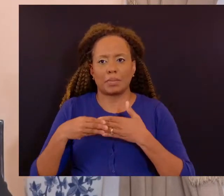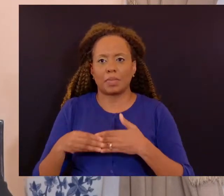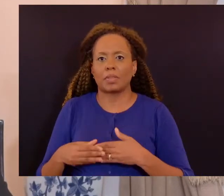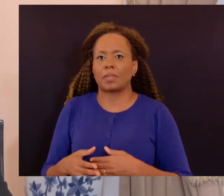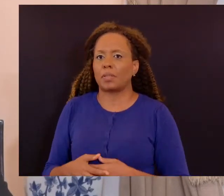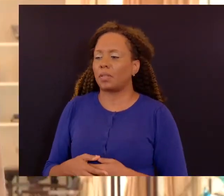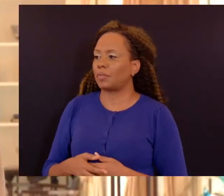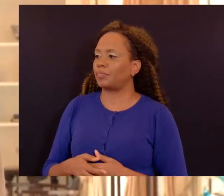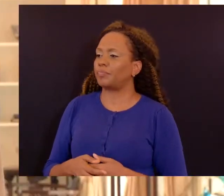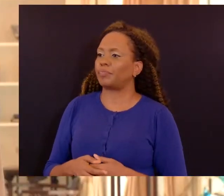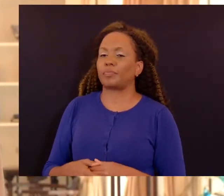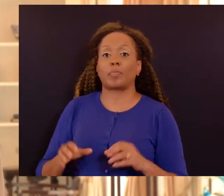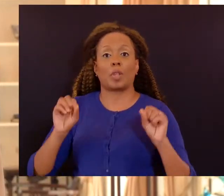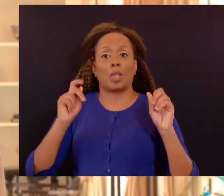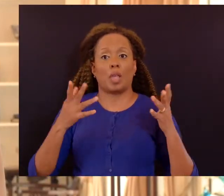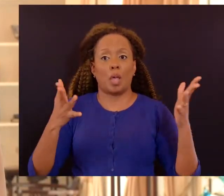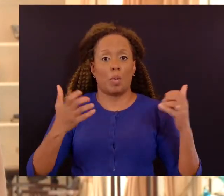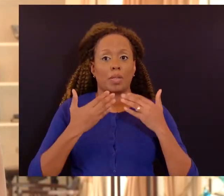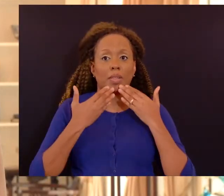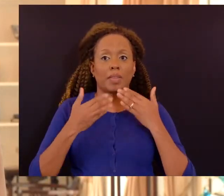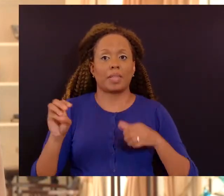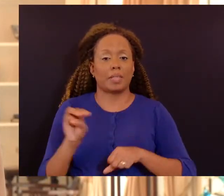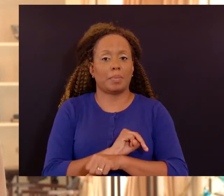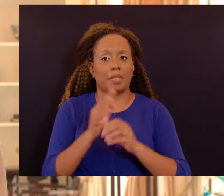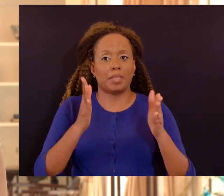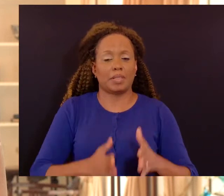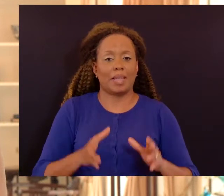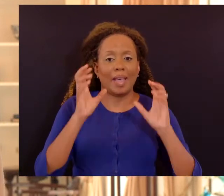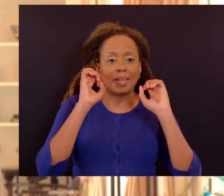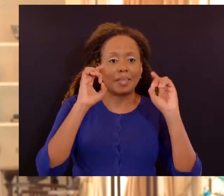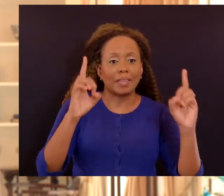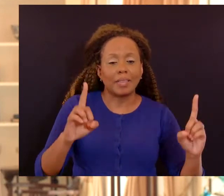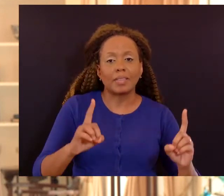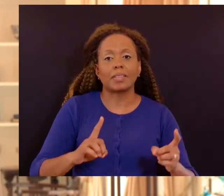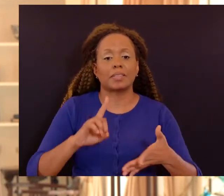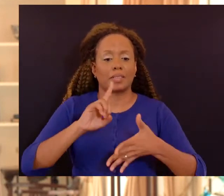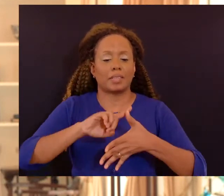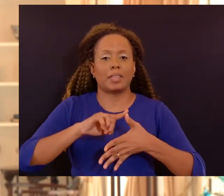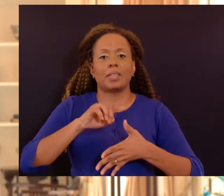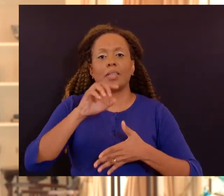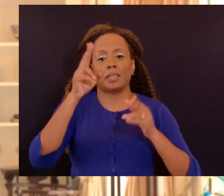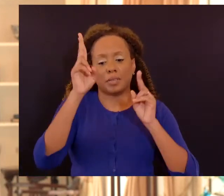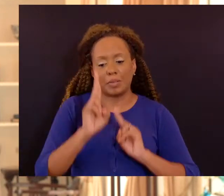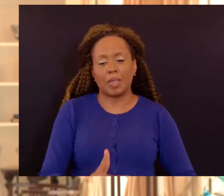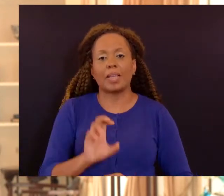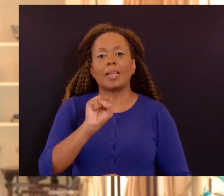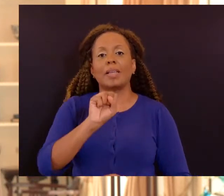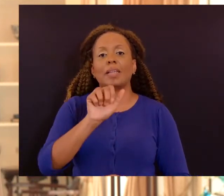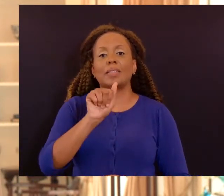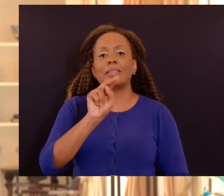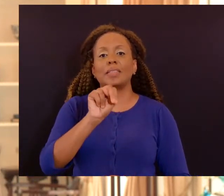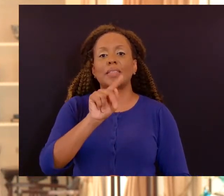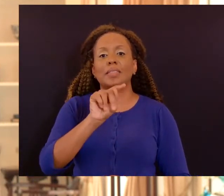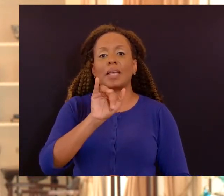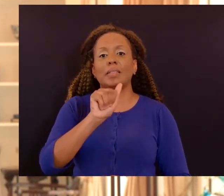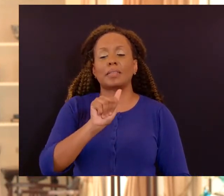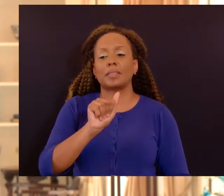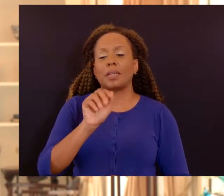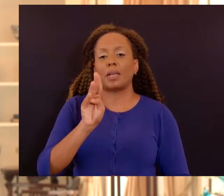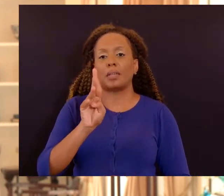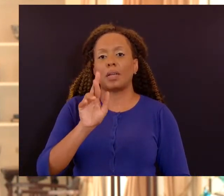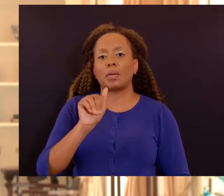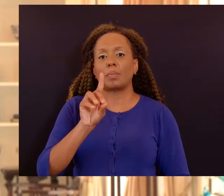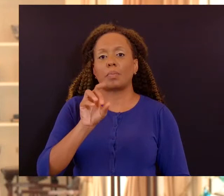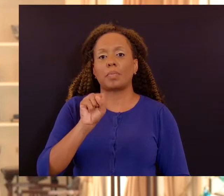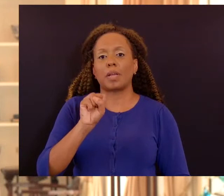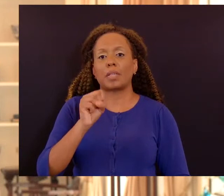And as we close, let me just thank the Minister of Education, Technological and Vocational Training, the Honorable Santia Bradshaw, the Acting Chief Education